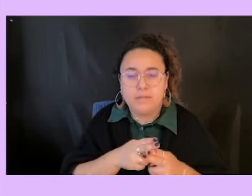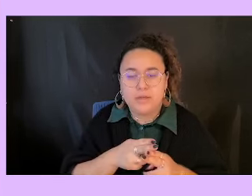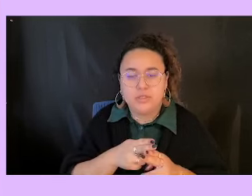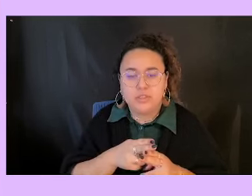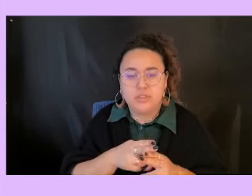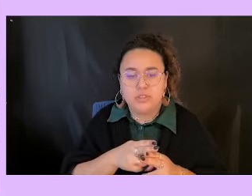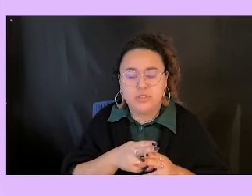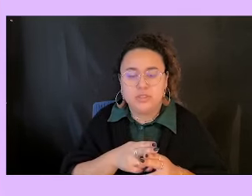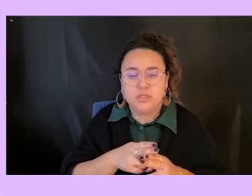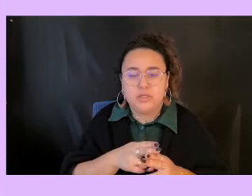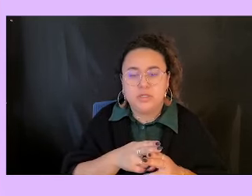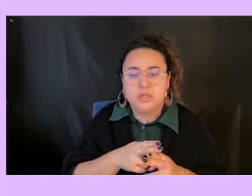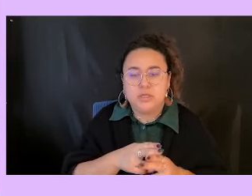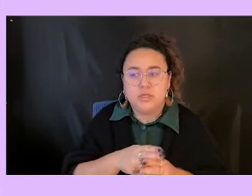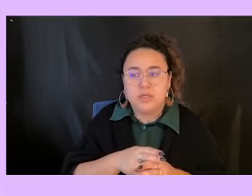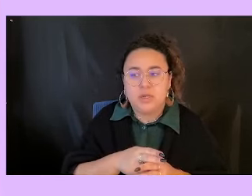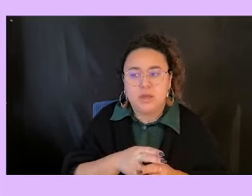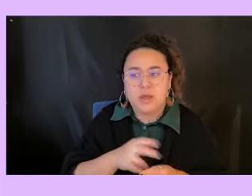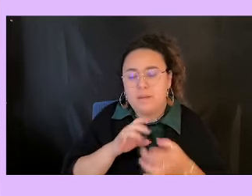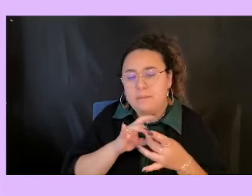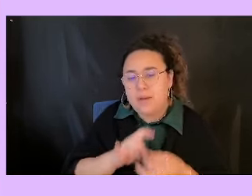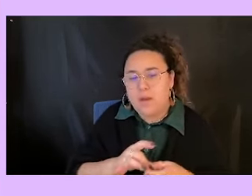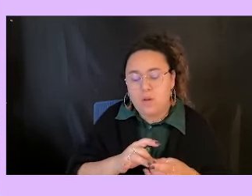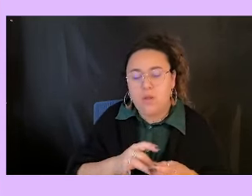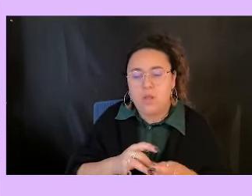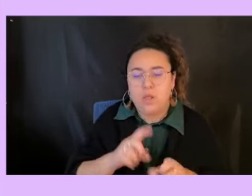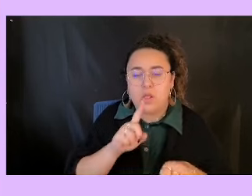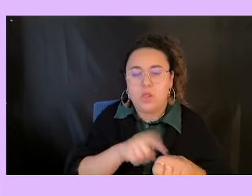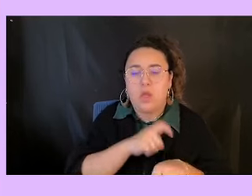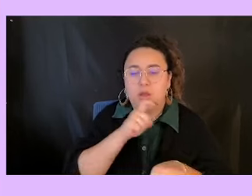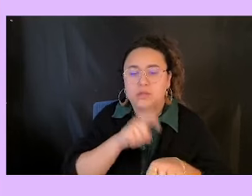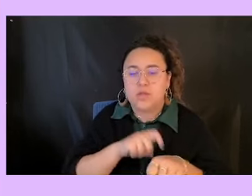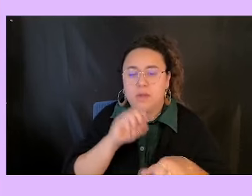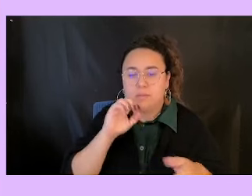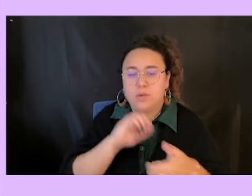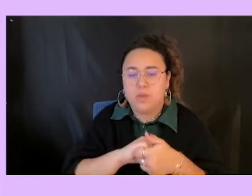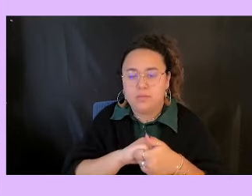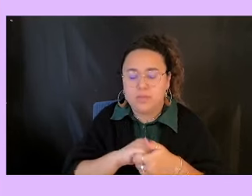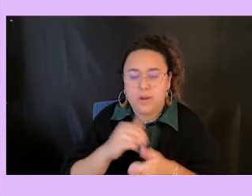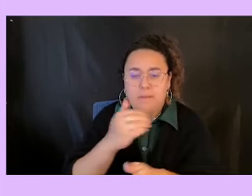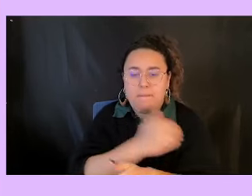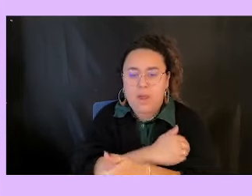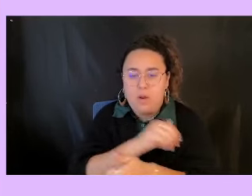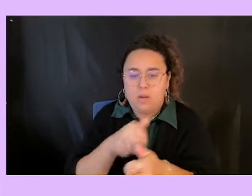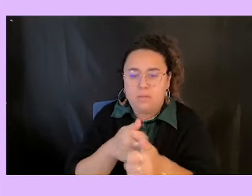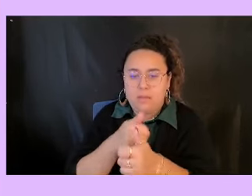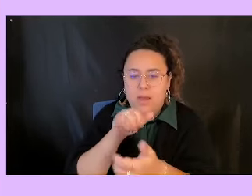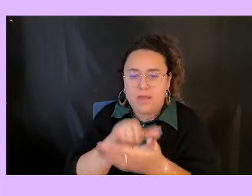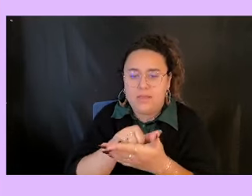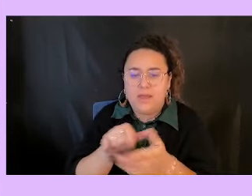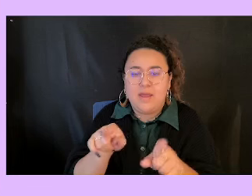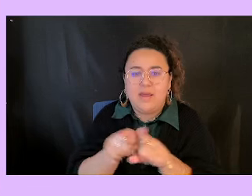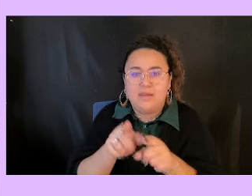the nature of long-term collaboration and its power as a resource and what it means to be in brain trust with